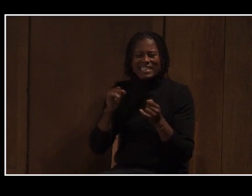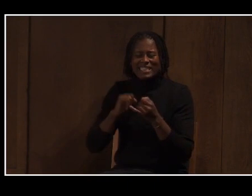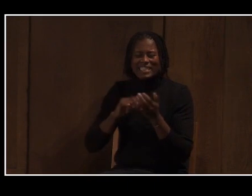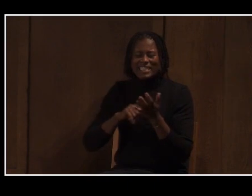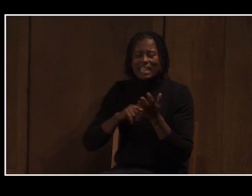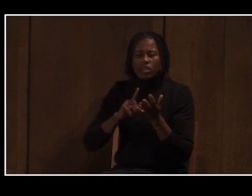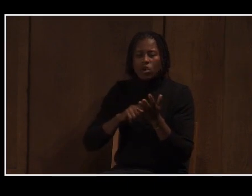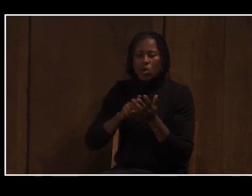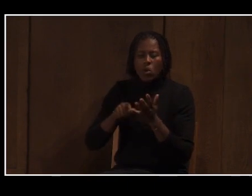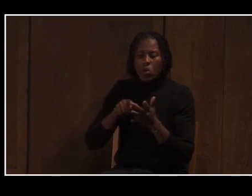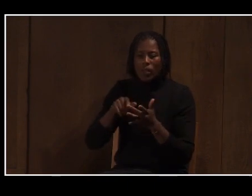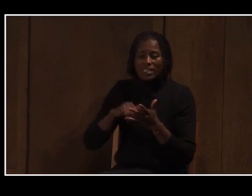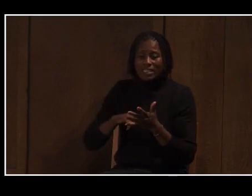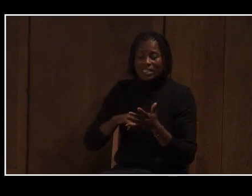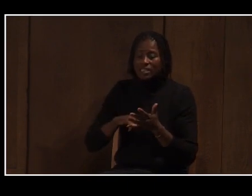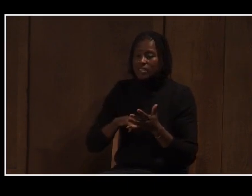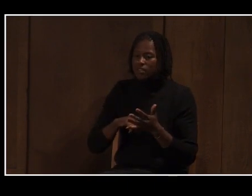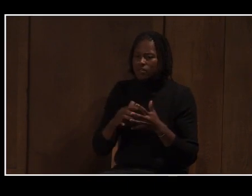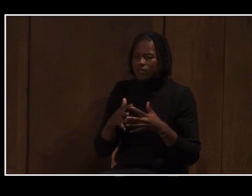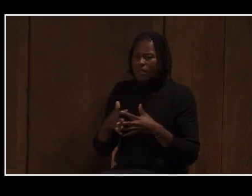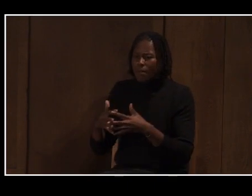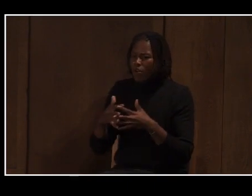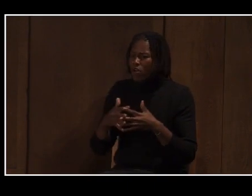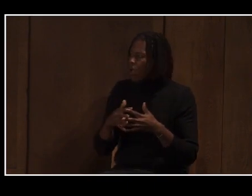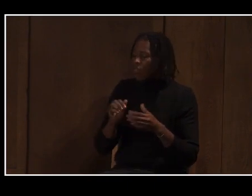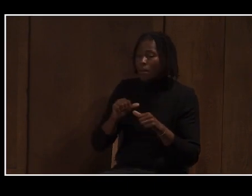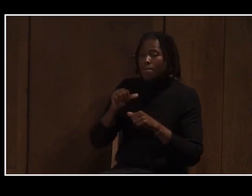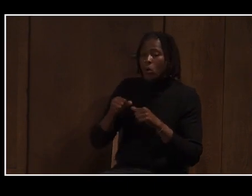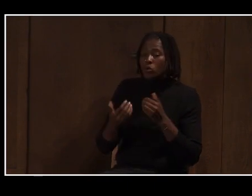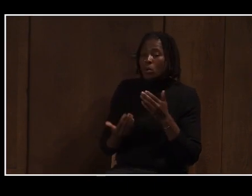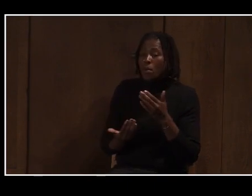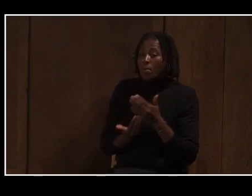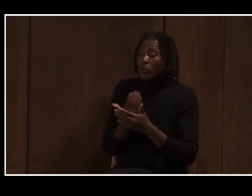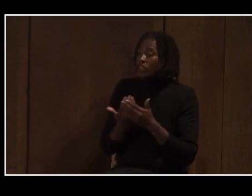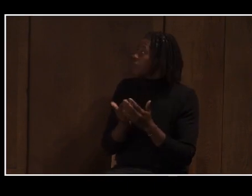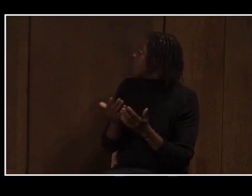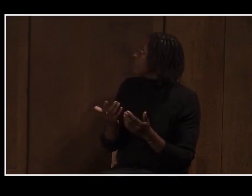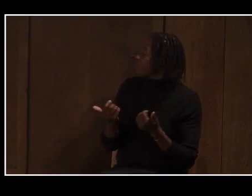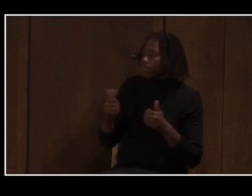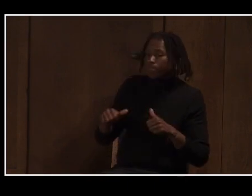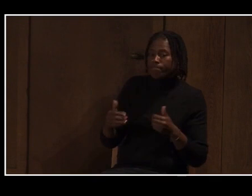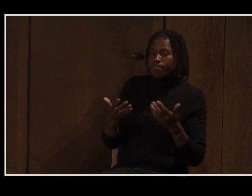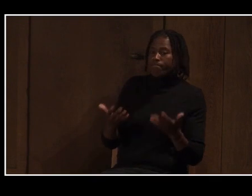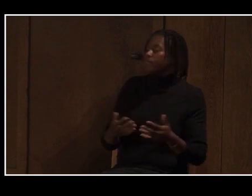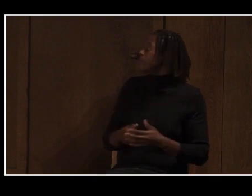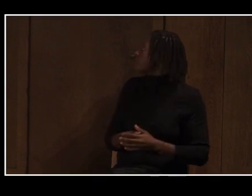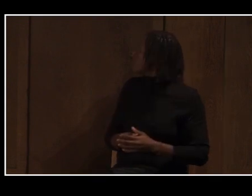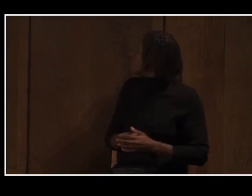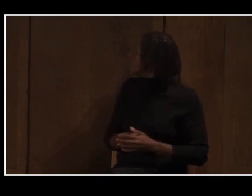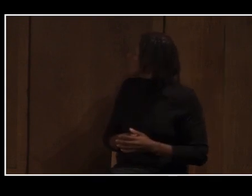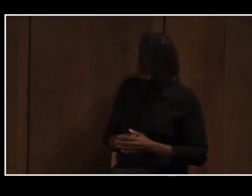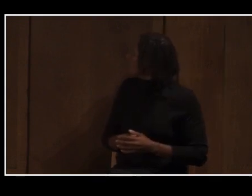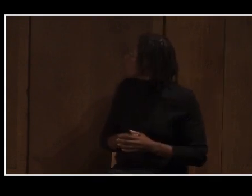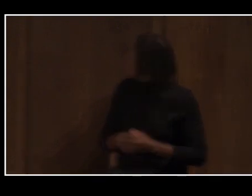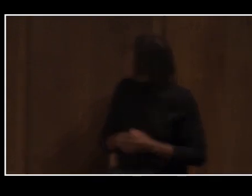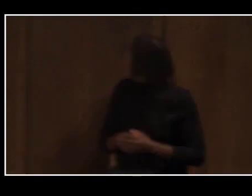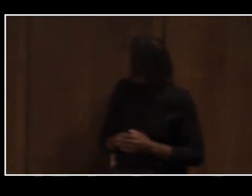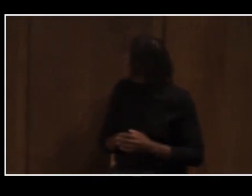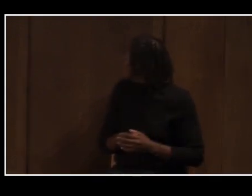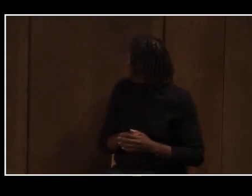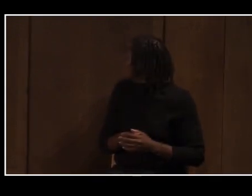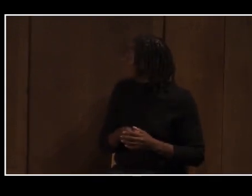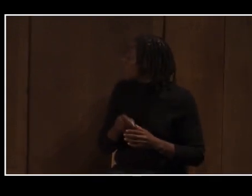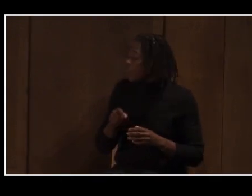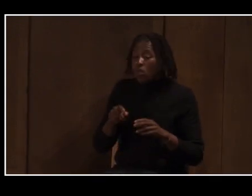that postmodernism had arrived, such that we now speak of Vegas with the same reverence as Versailles.